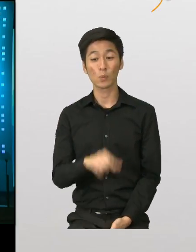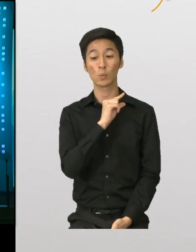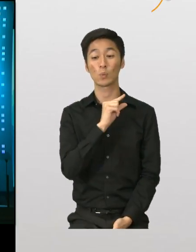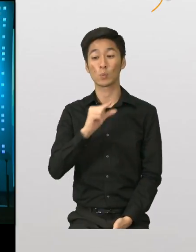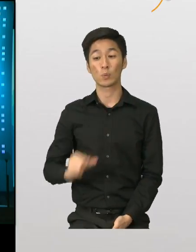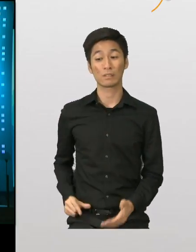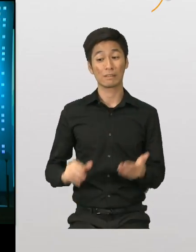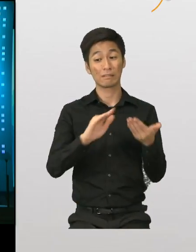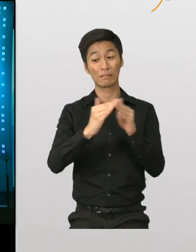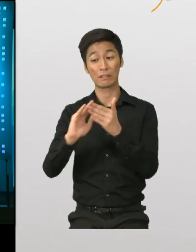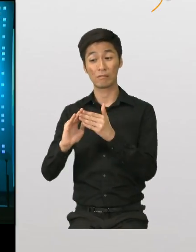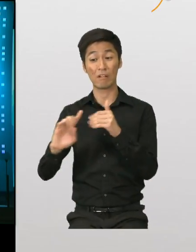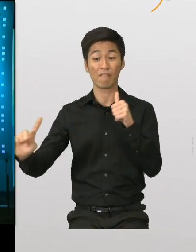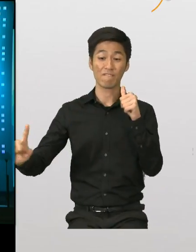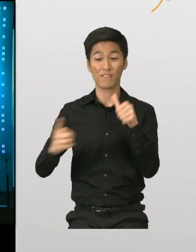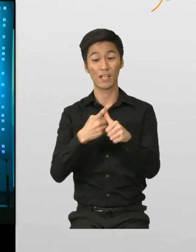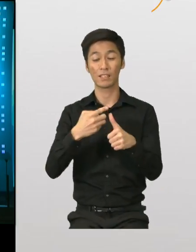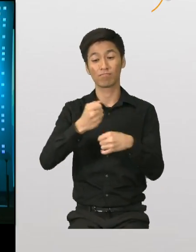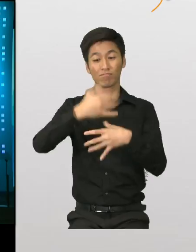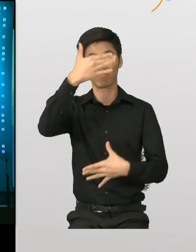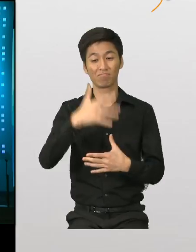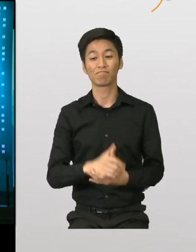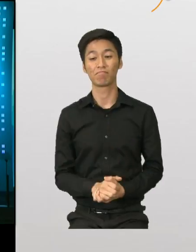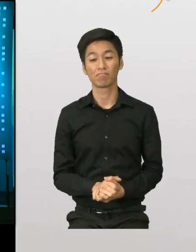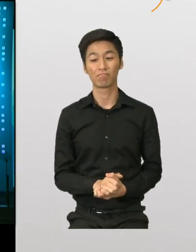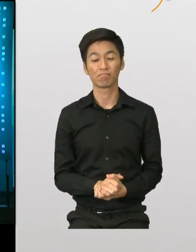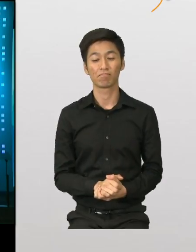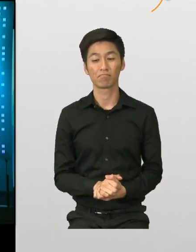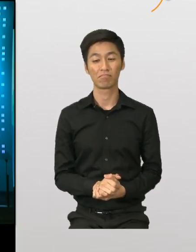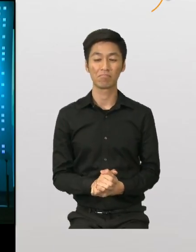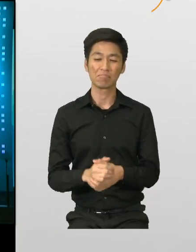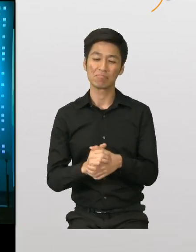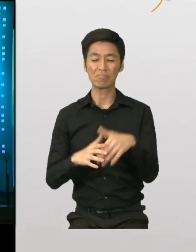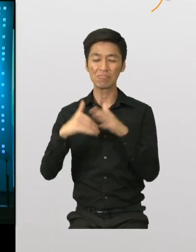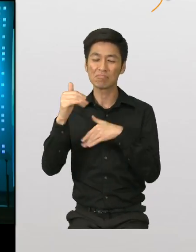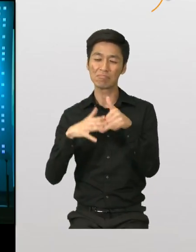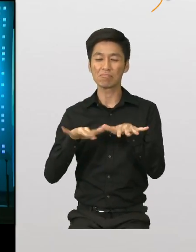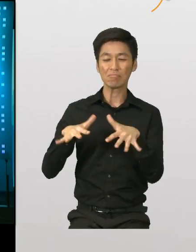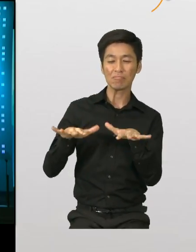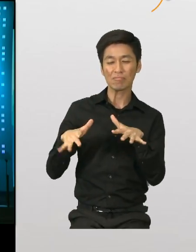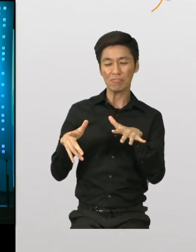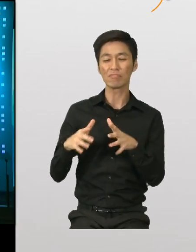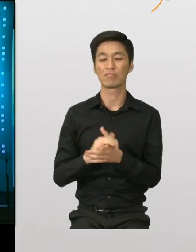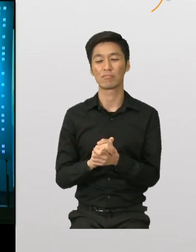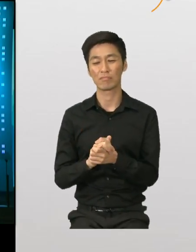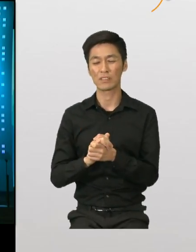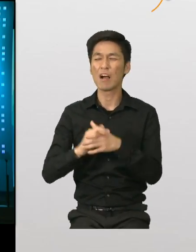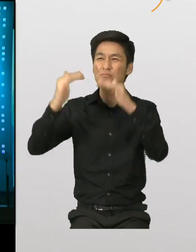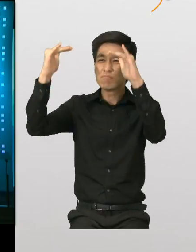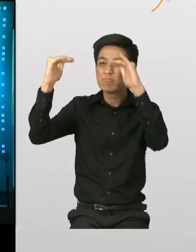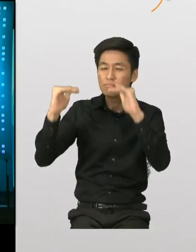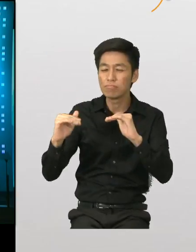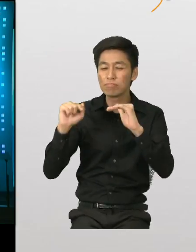first HDB township. It wasn't built optimally, the precincts were not always well laid out. There are low-rise units, the